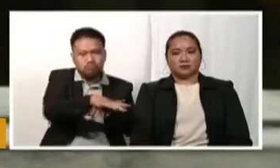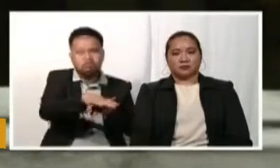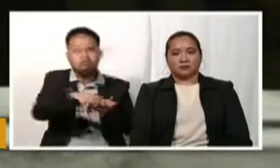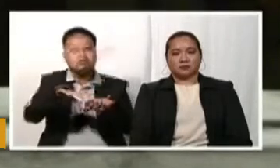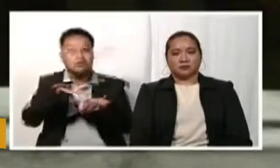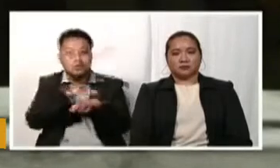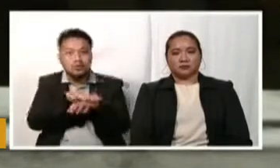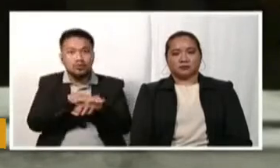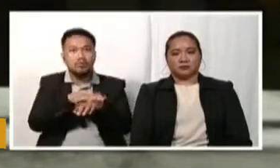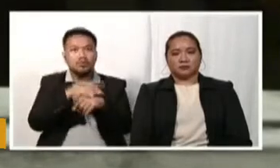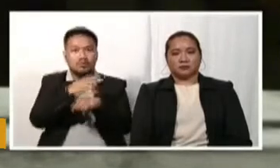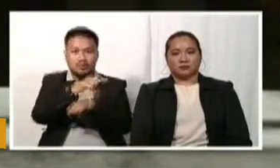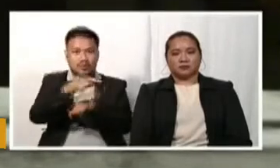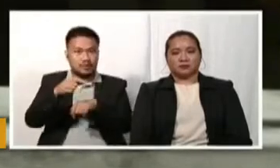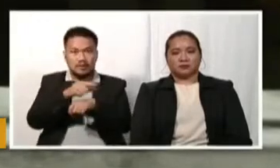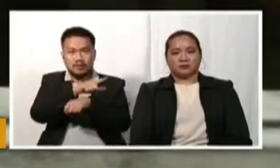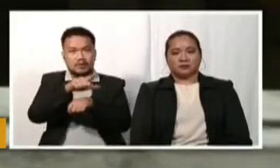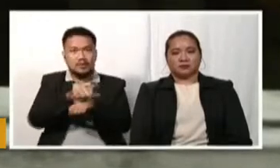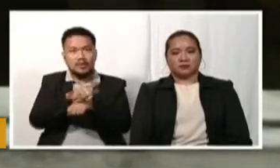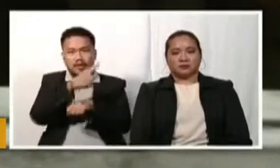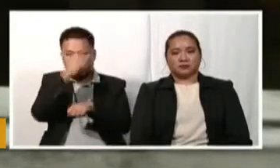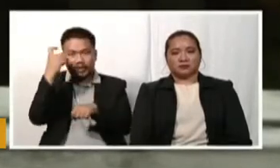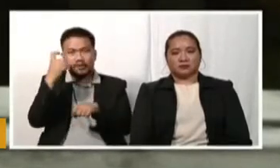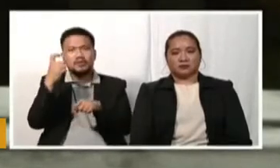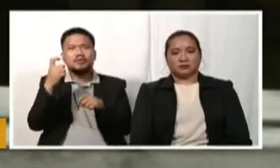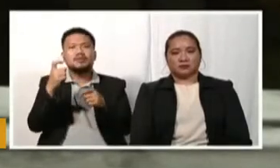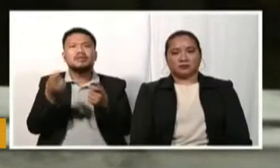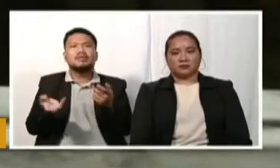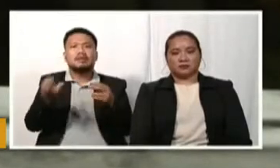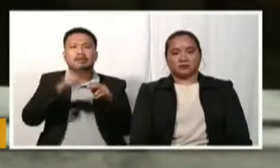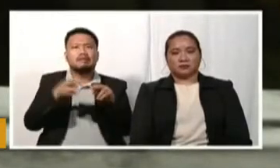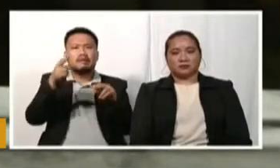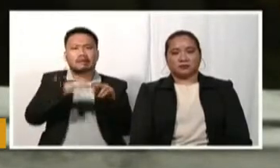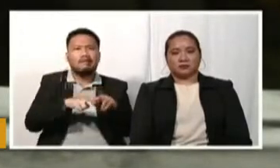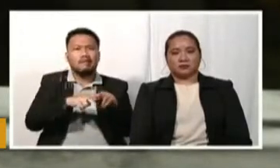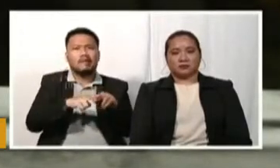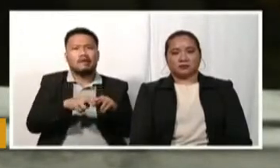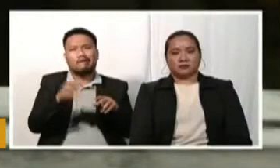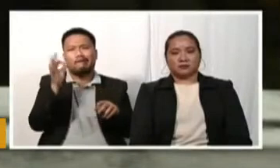ground, and because they defiled it with idols.